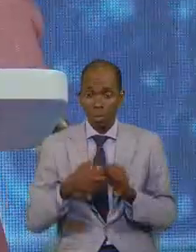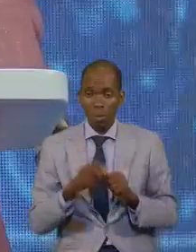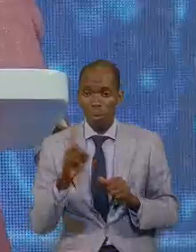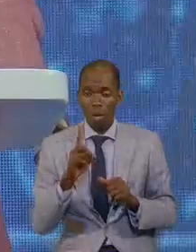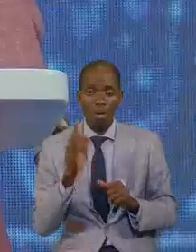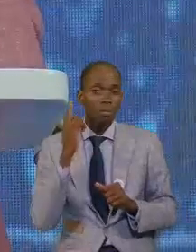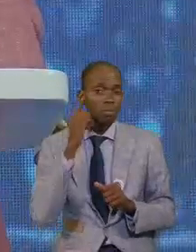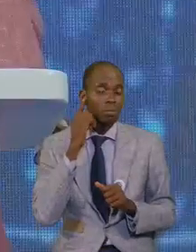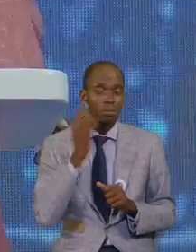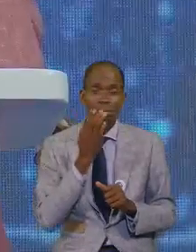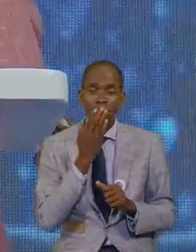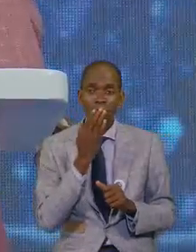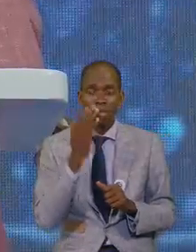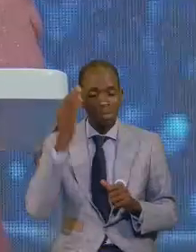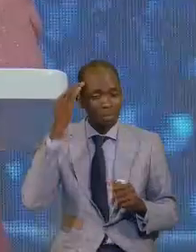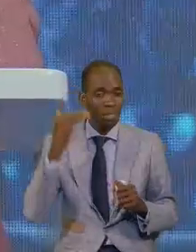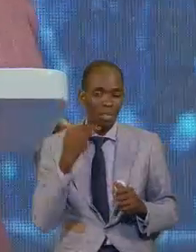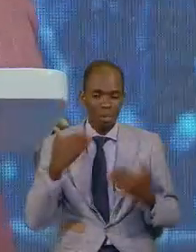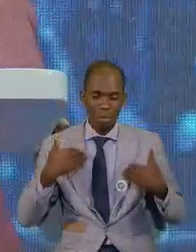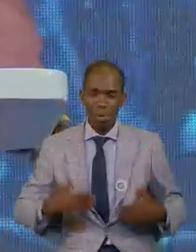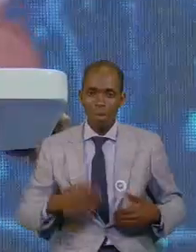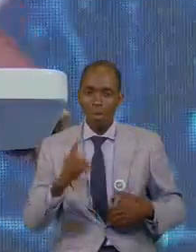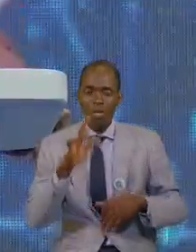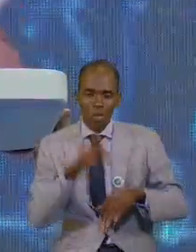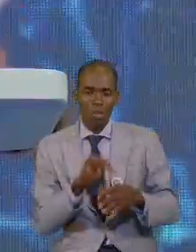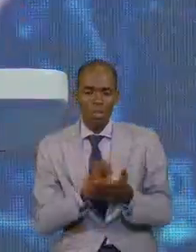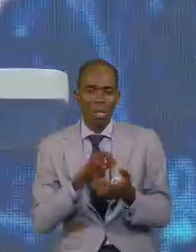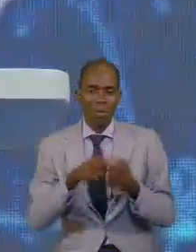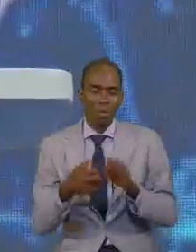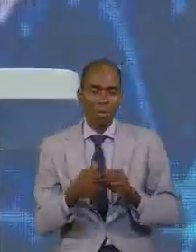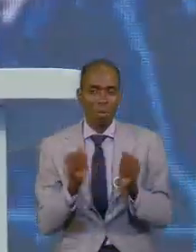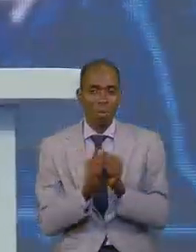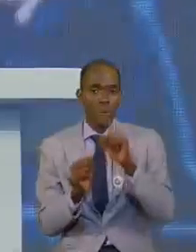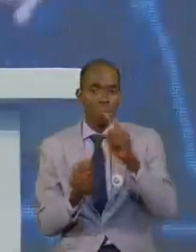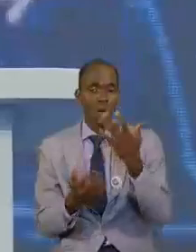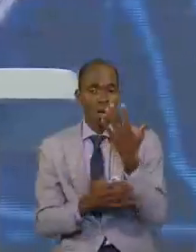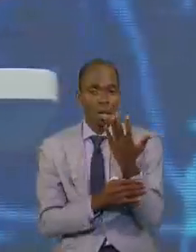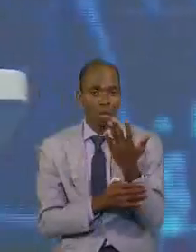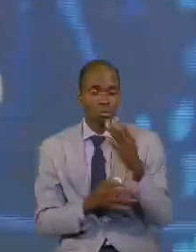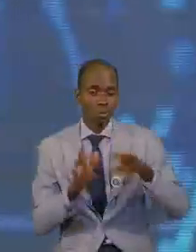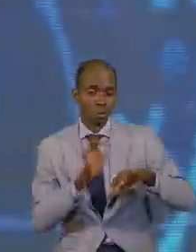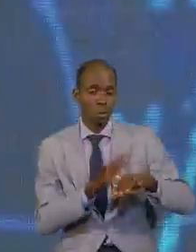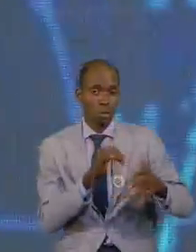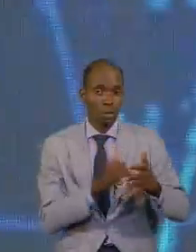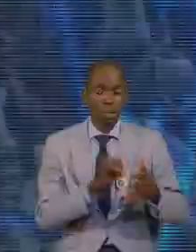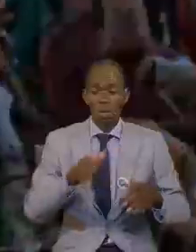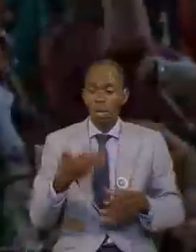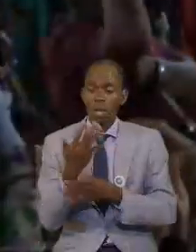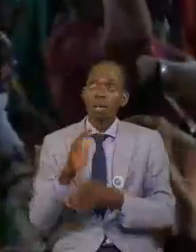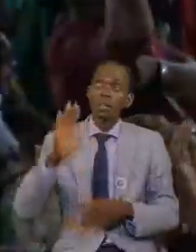And raise up the other hand. That power that cannot fail will drive them